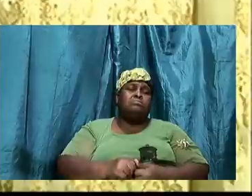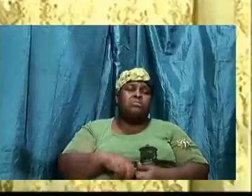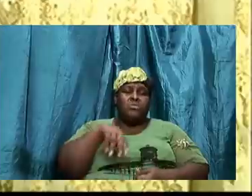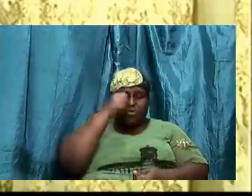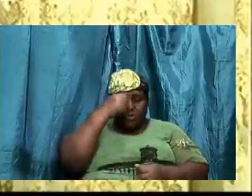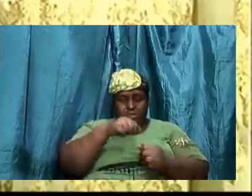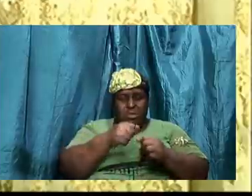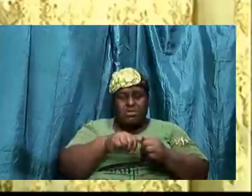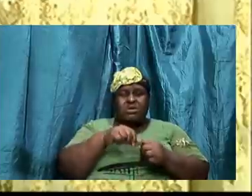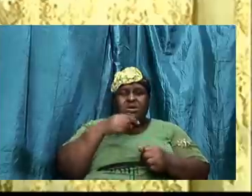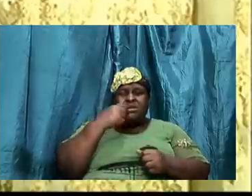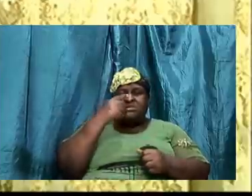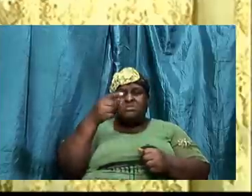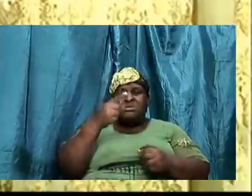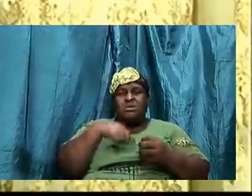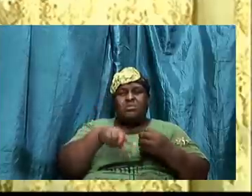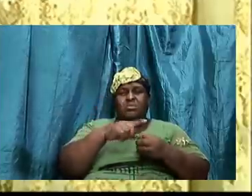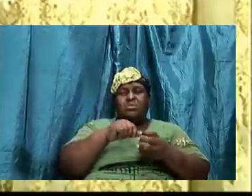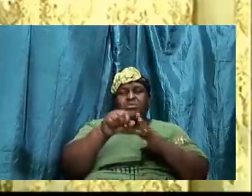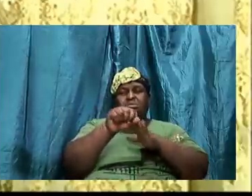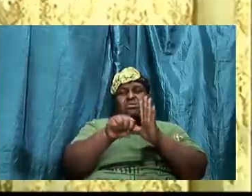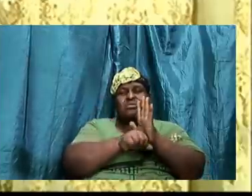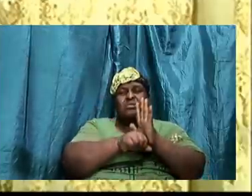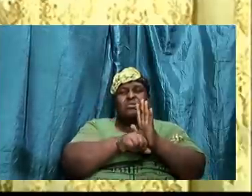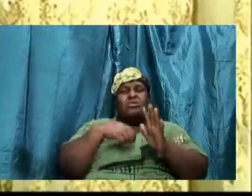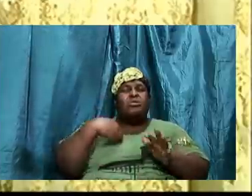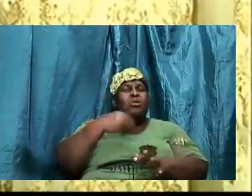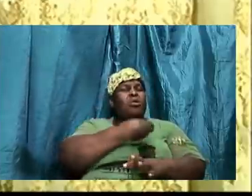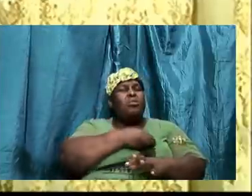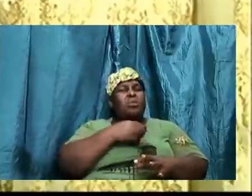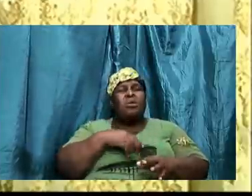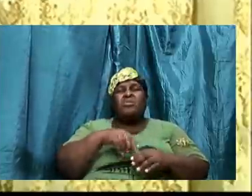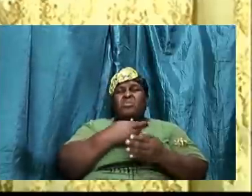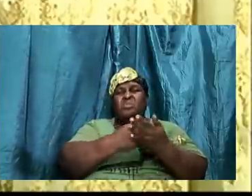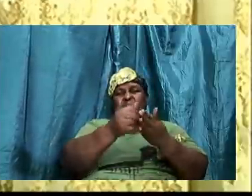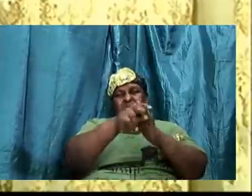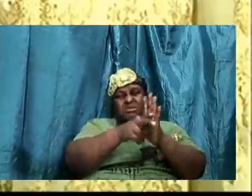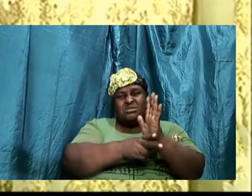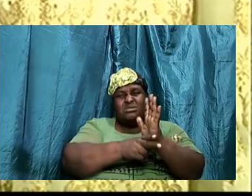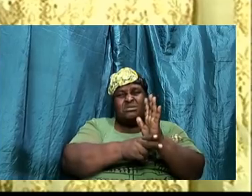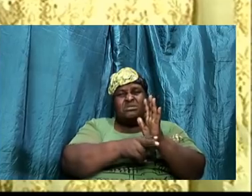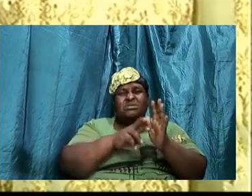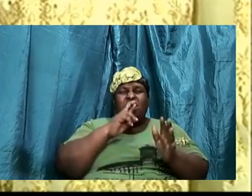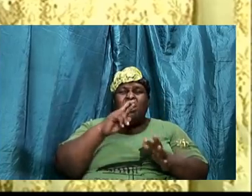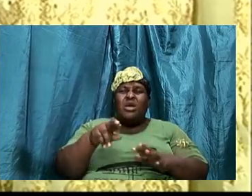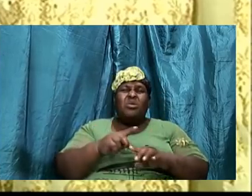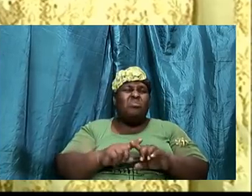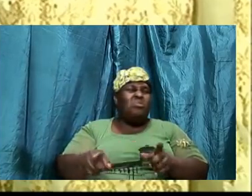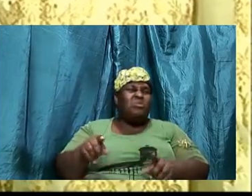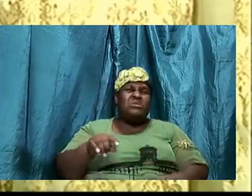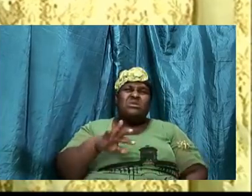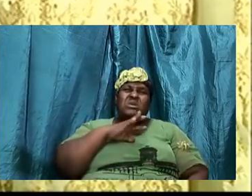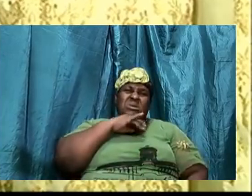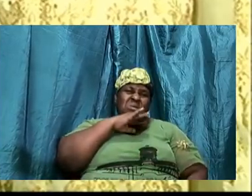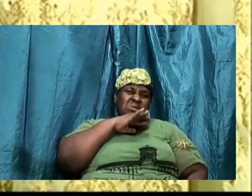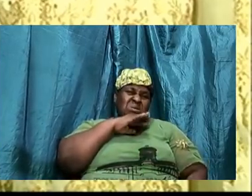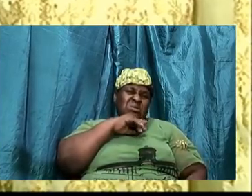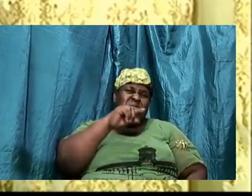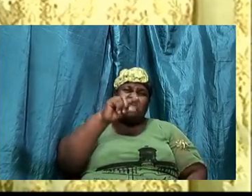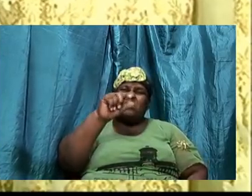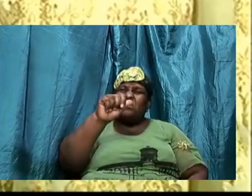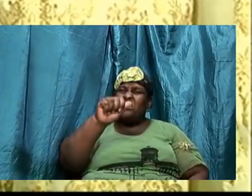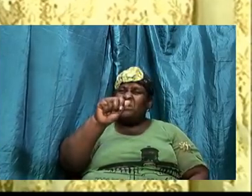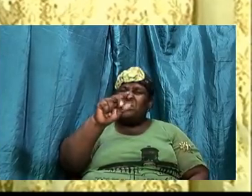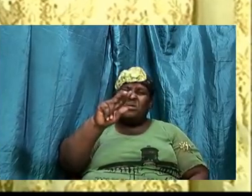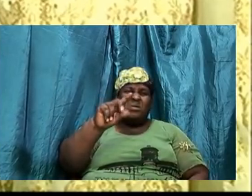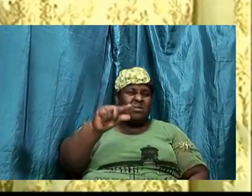that tells us that our righteousness is but as filthy rags before the Lord. And this is not know that we are saved, but